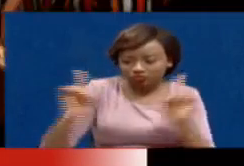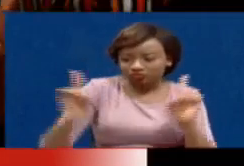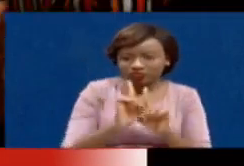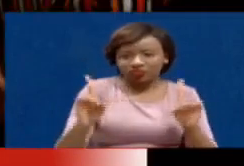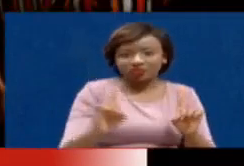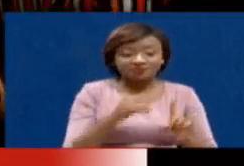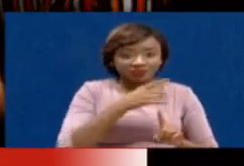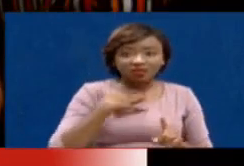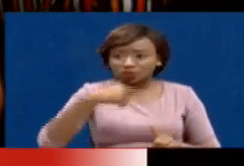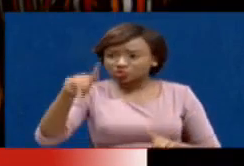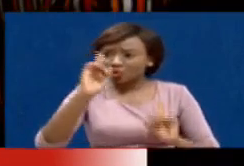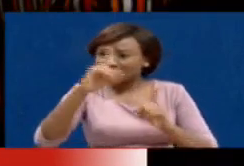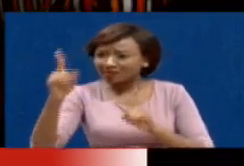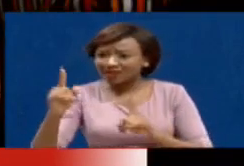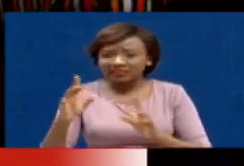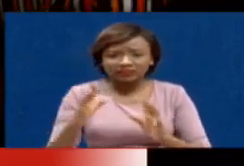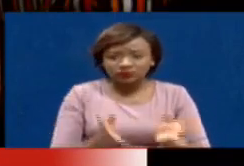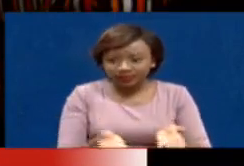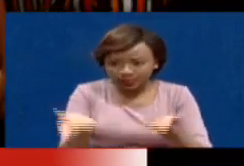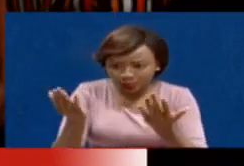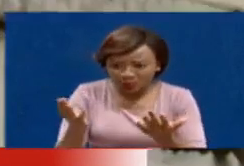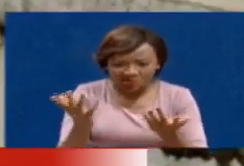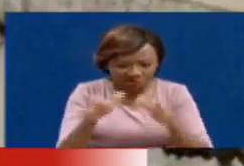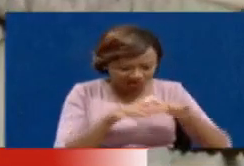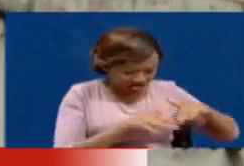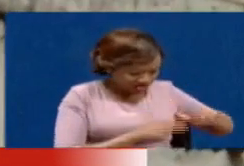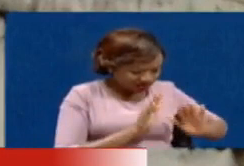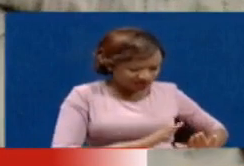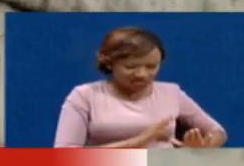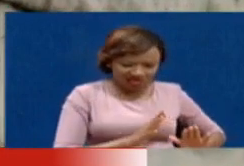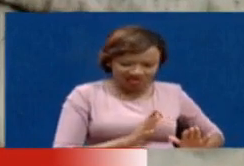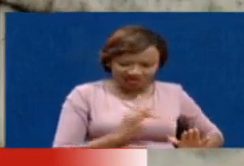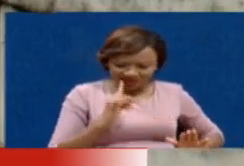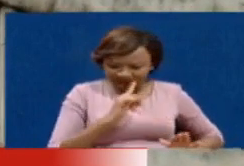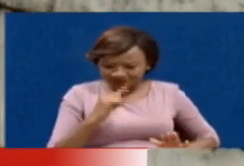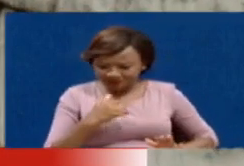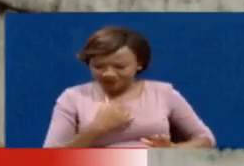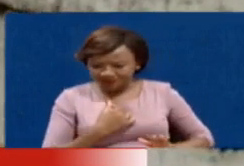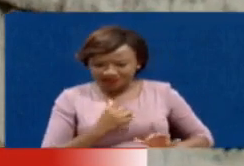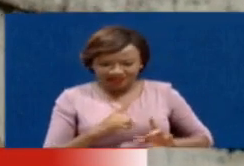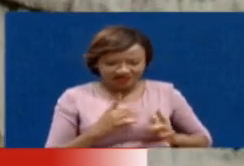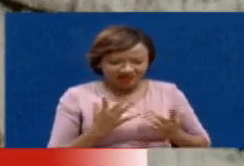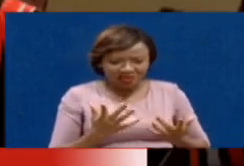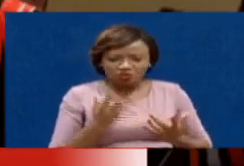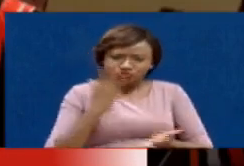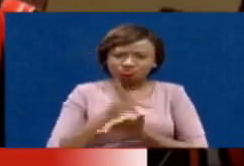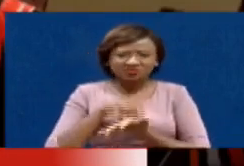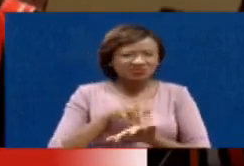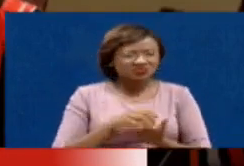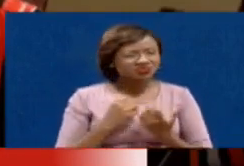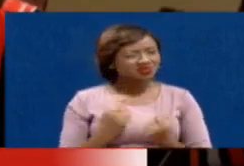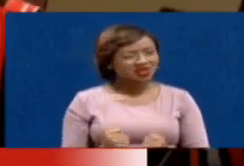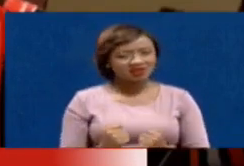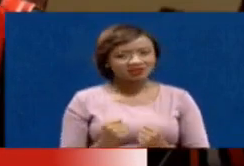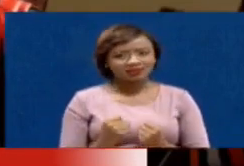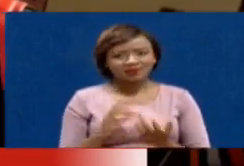to go out. Do I take them out, risk their lives? Do I keep them in, risk mine? It puts you in a situation where